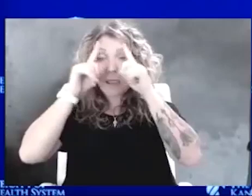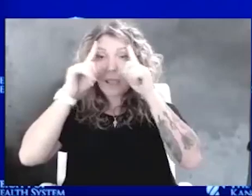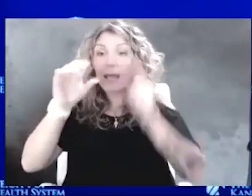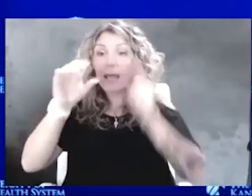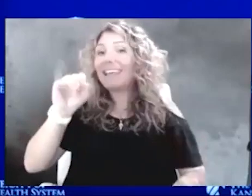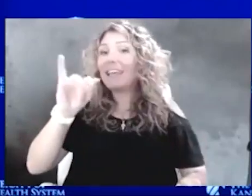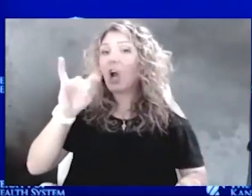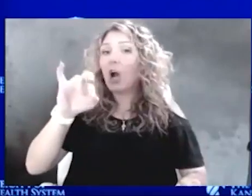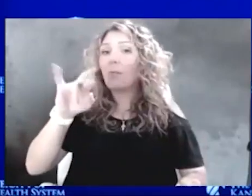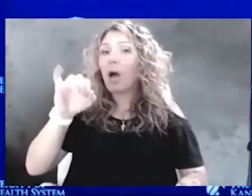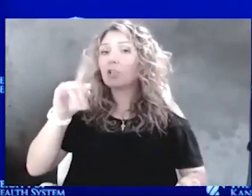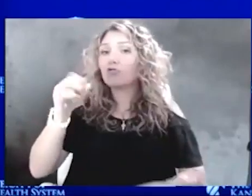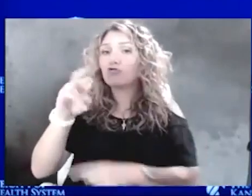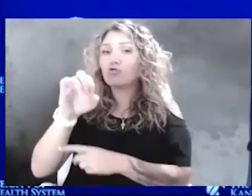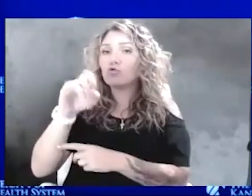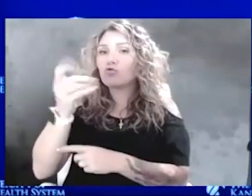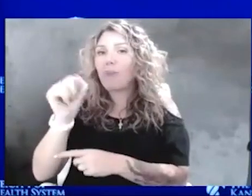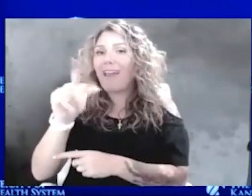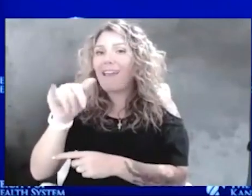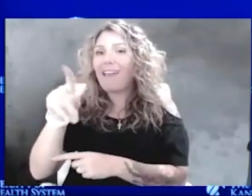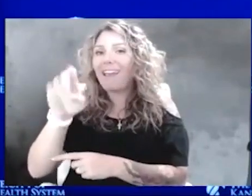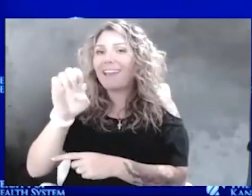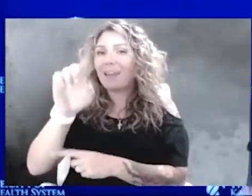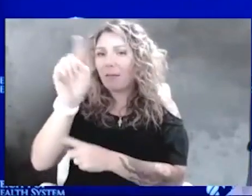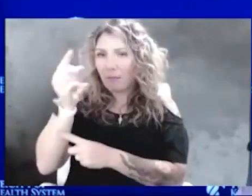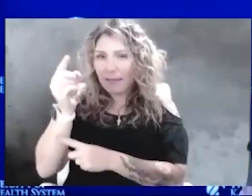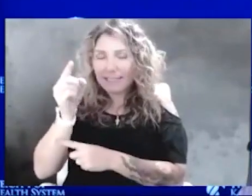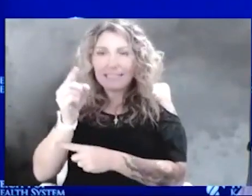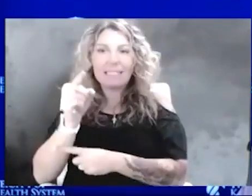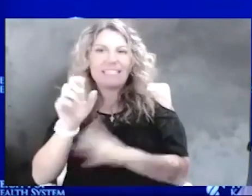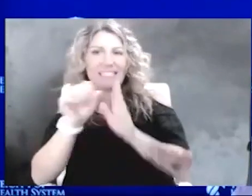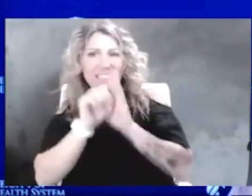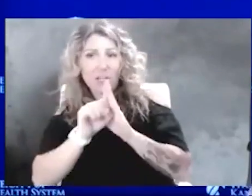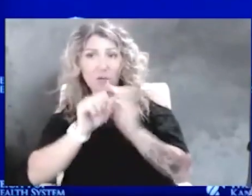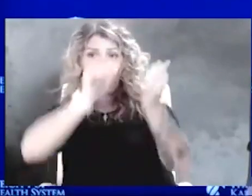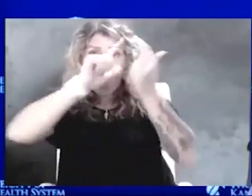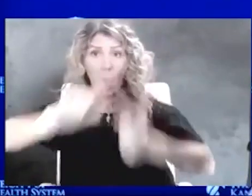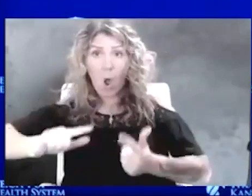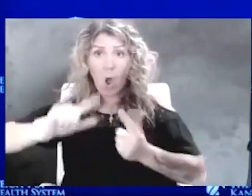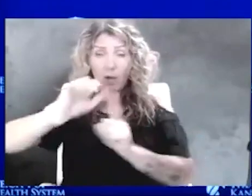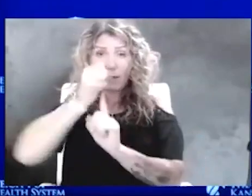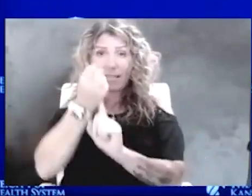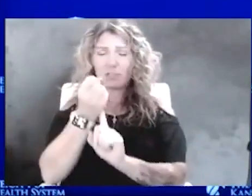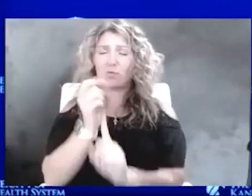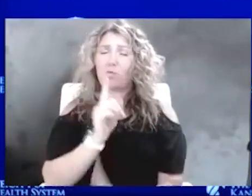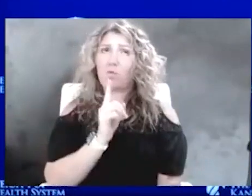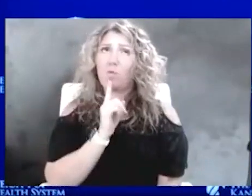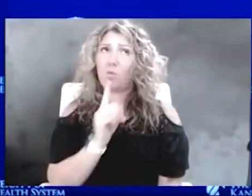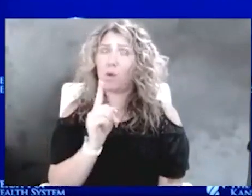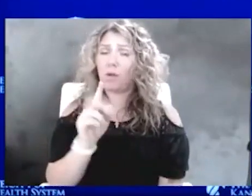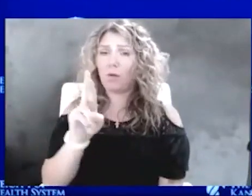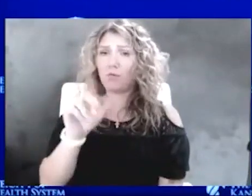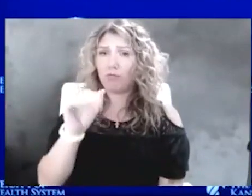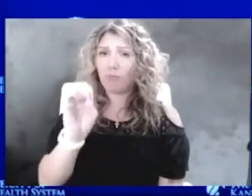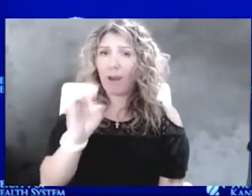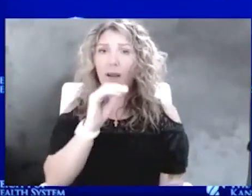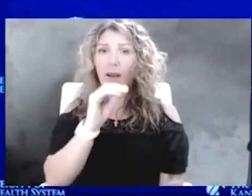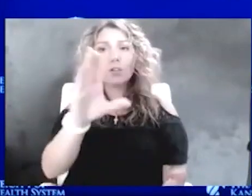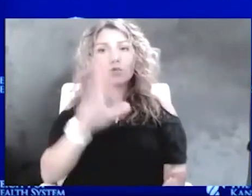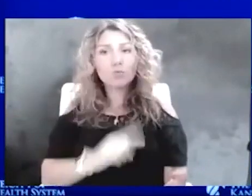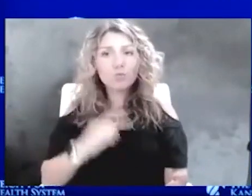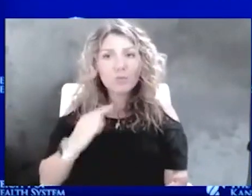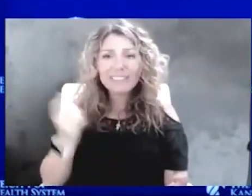found from that was, first of all of those cases were extremely rare. And your risk of getting any one of